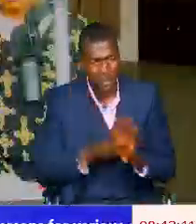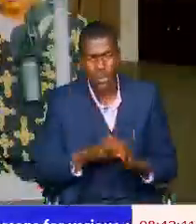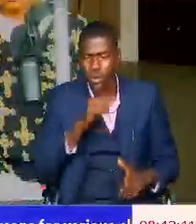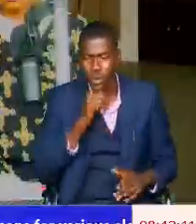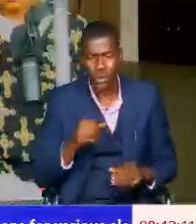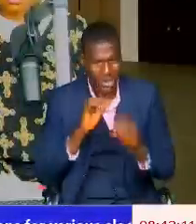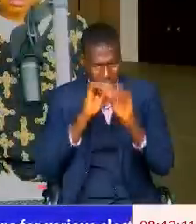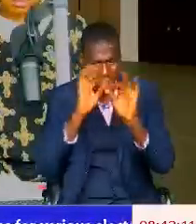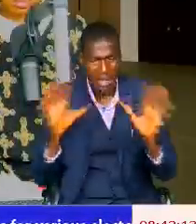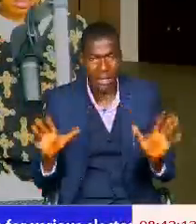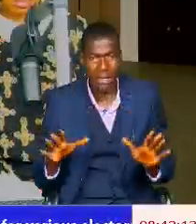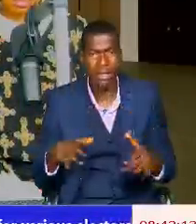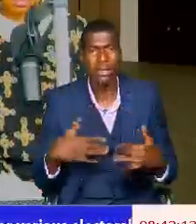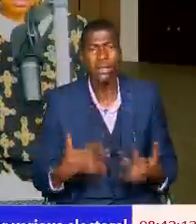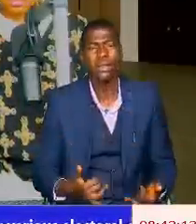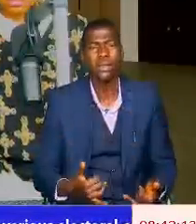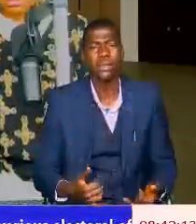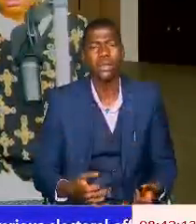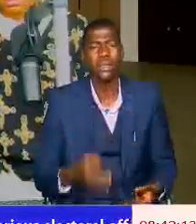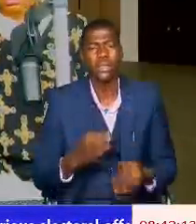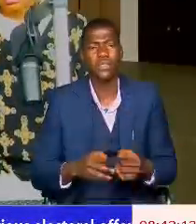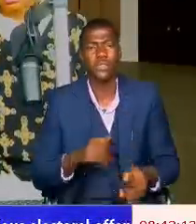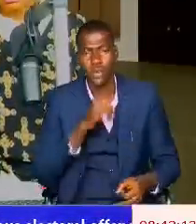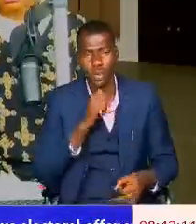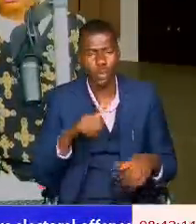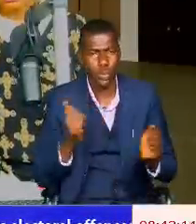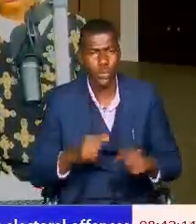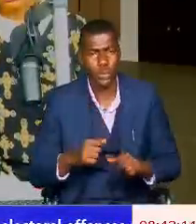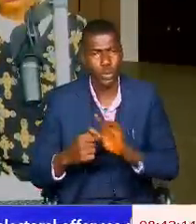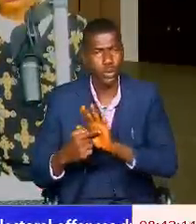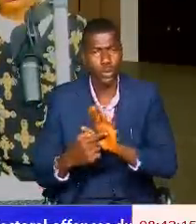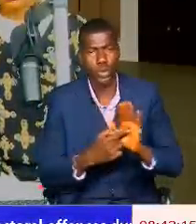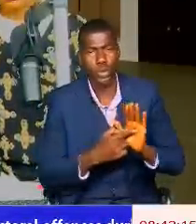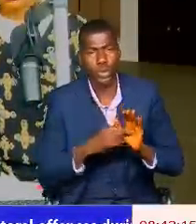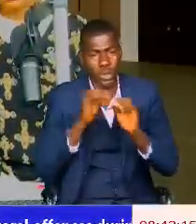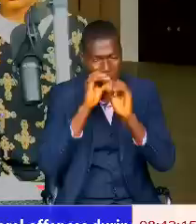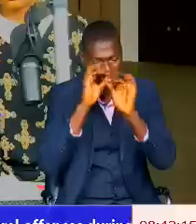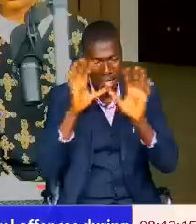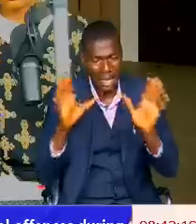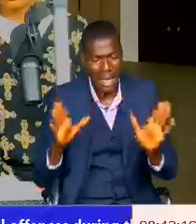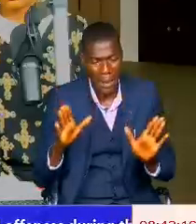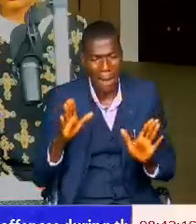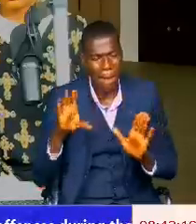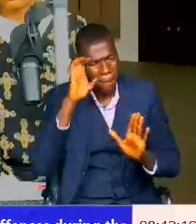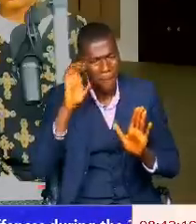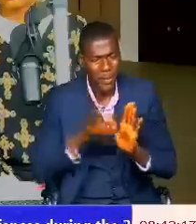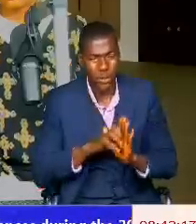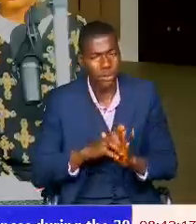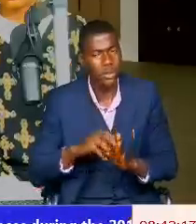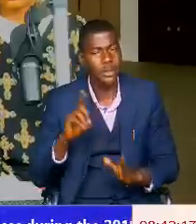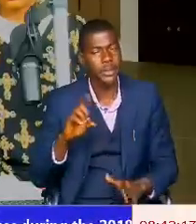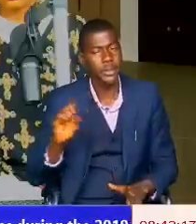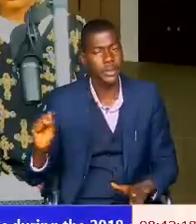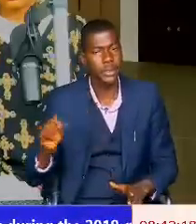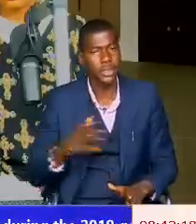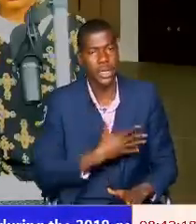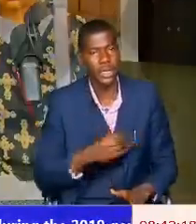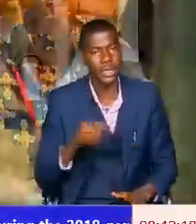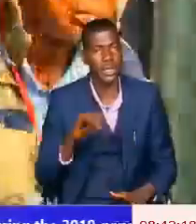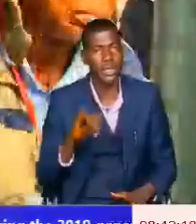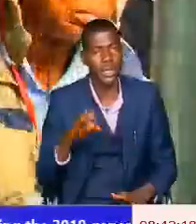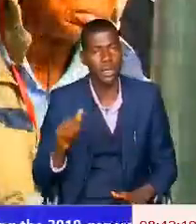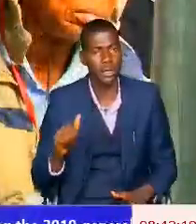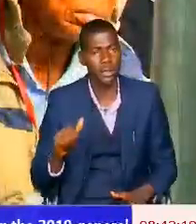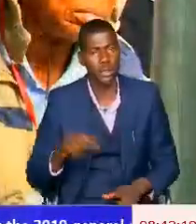no go show clear picture, make DSS and NIA make them do something. If you no get